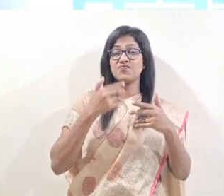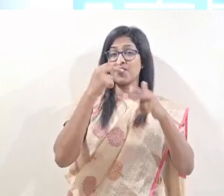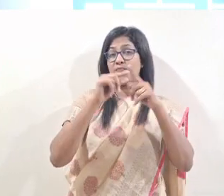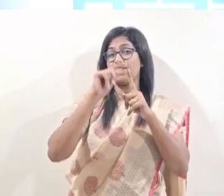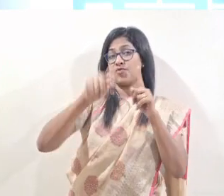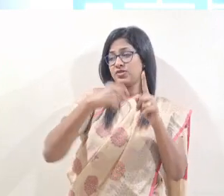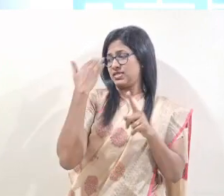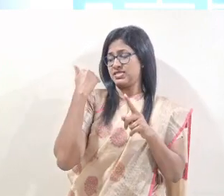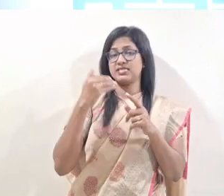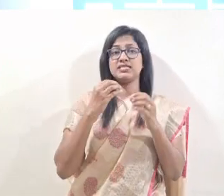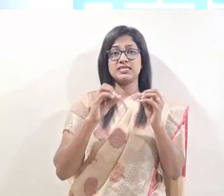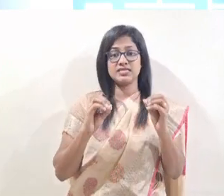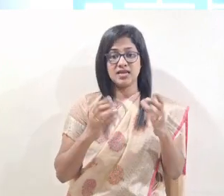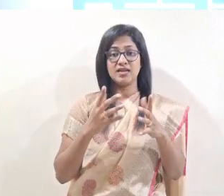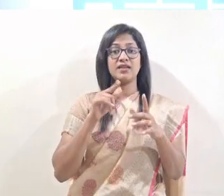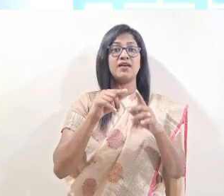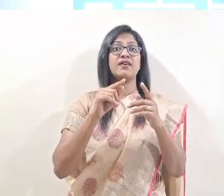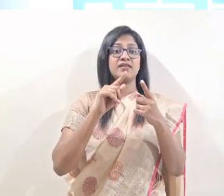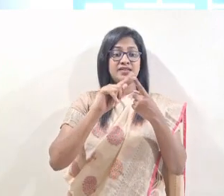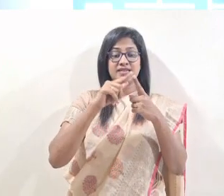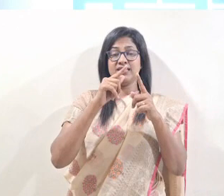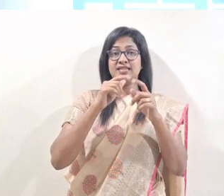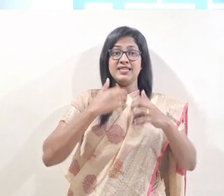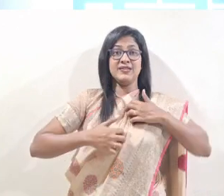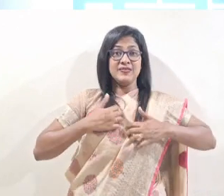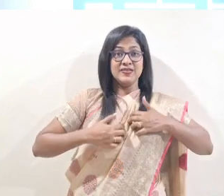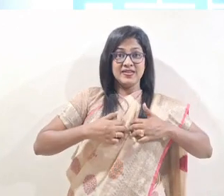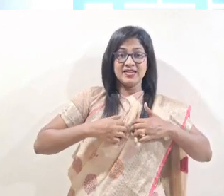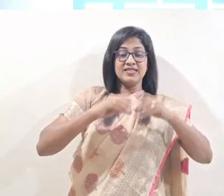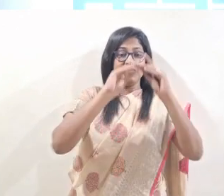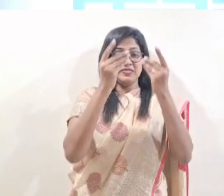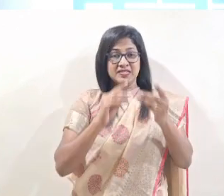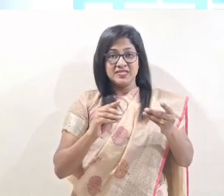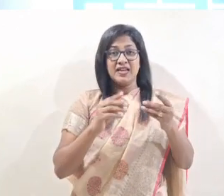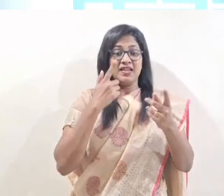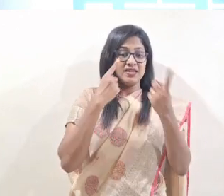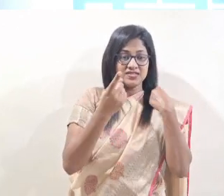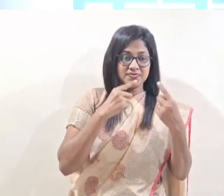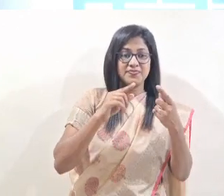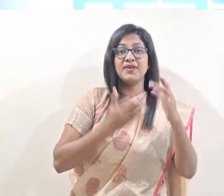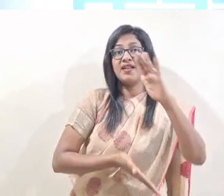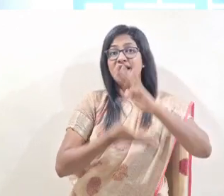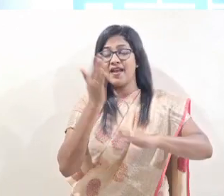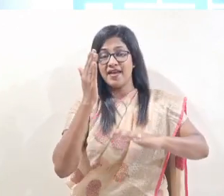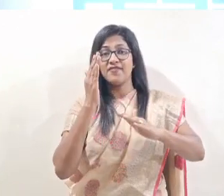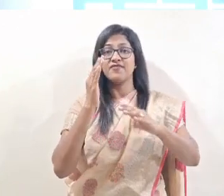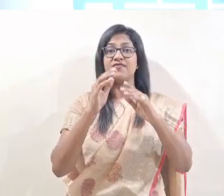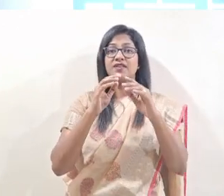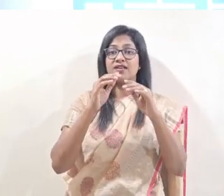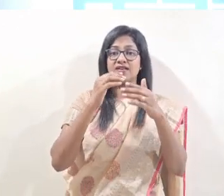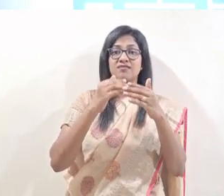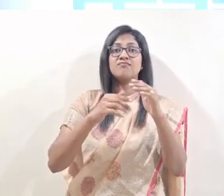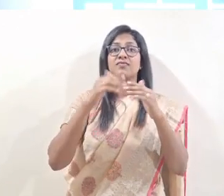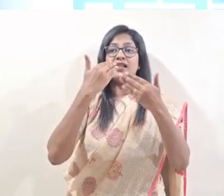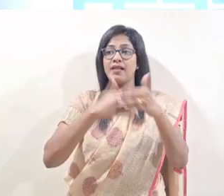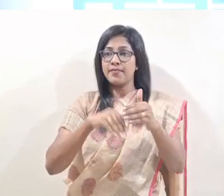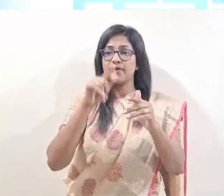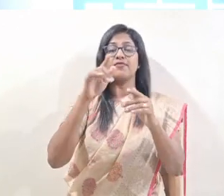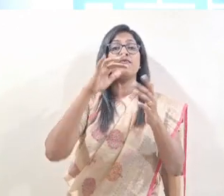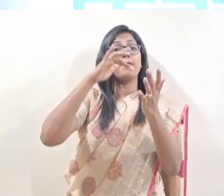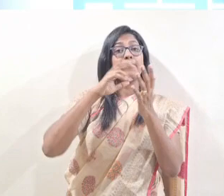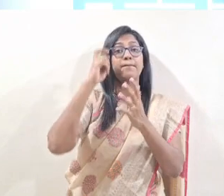on the egress design or assessment of escape capacities for metro stations